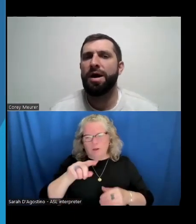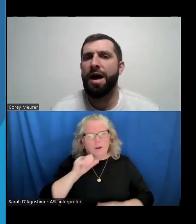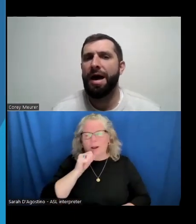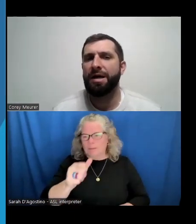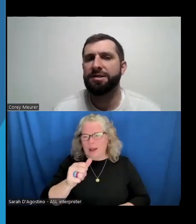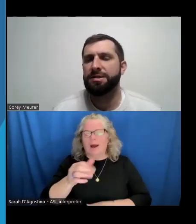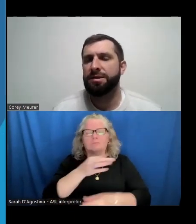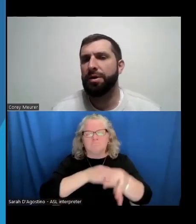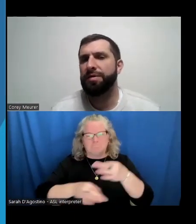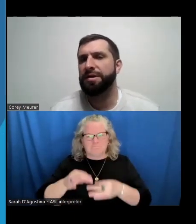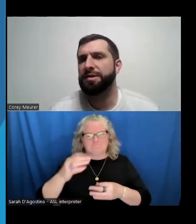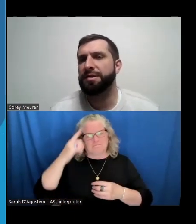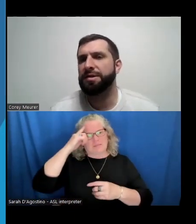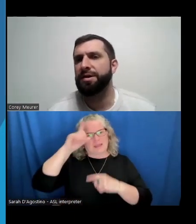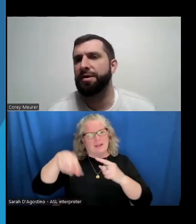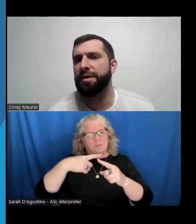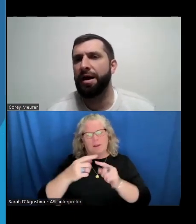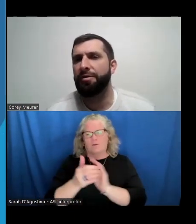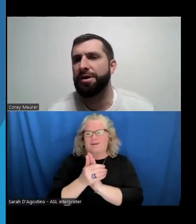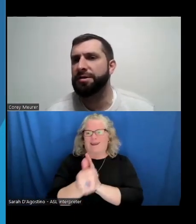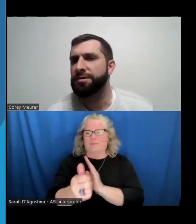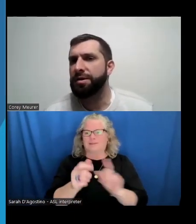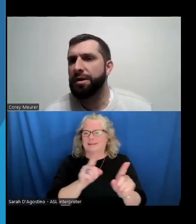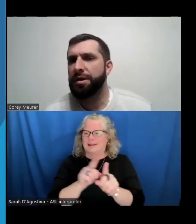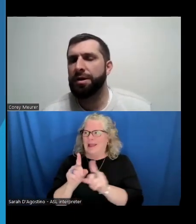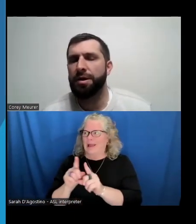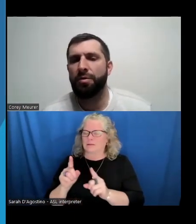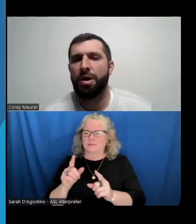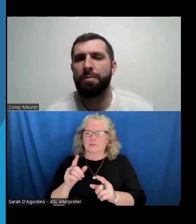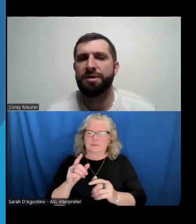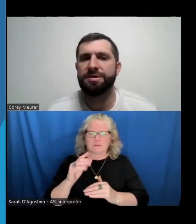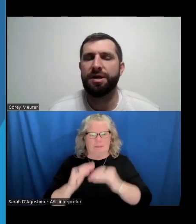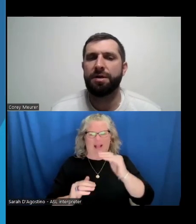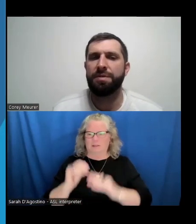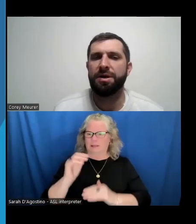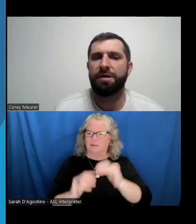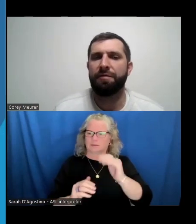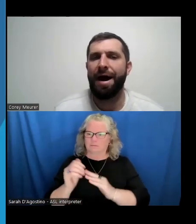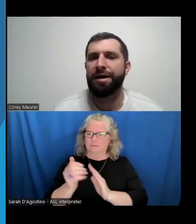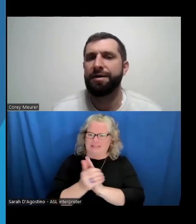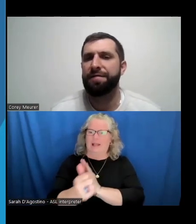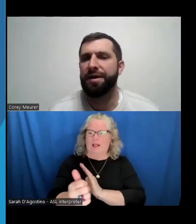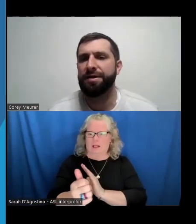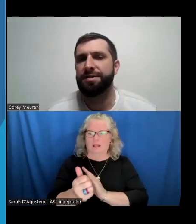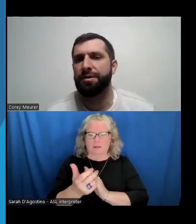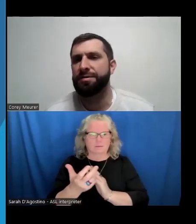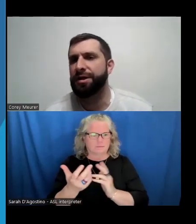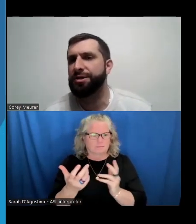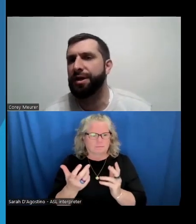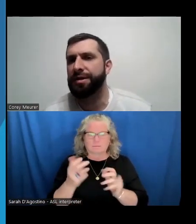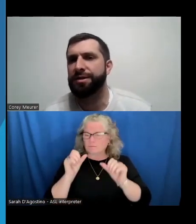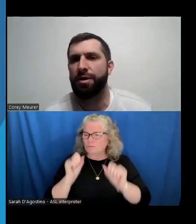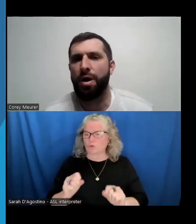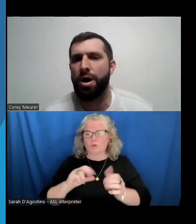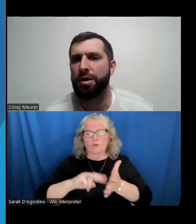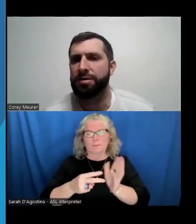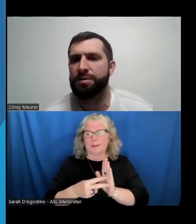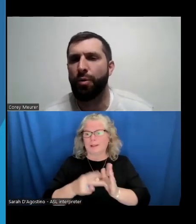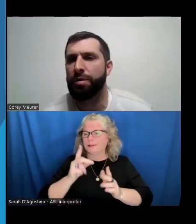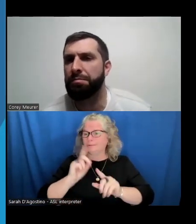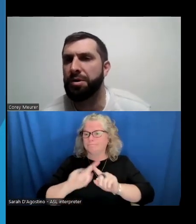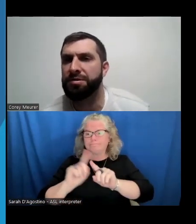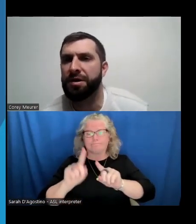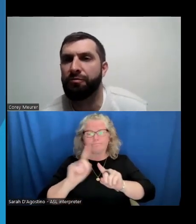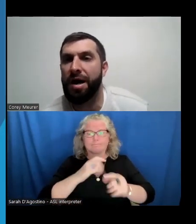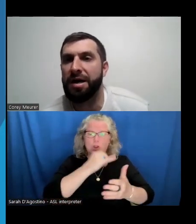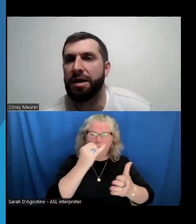in a way as building skill in certain areas. Competency can be a variety of things, such as, art,